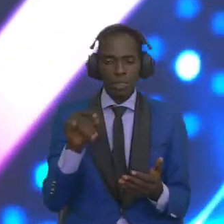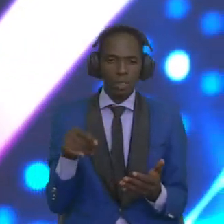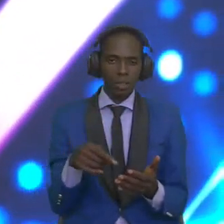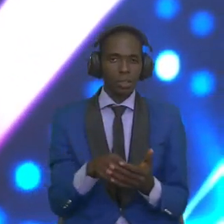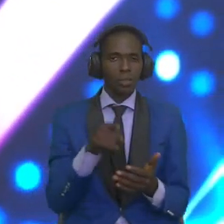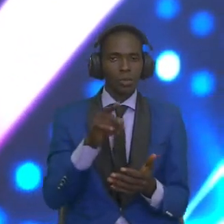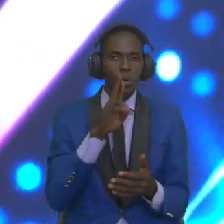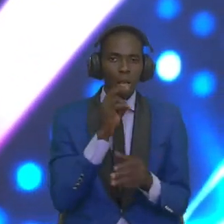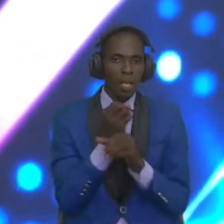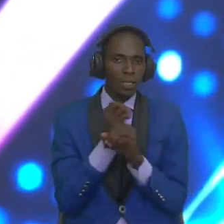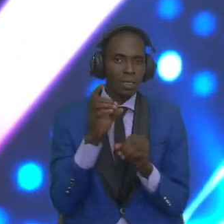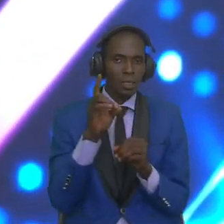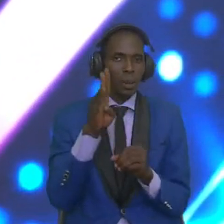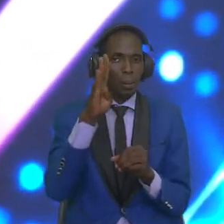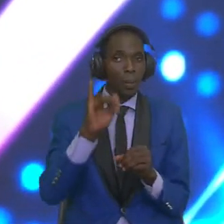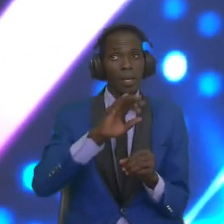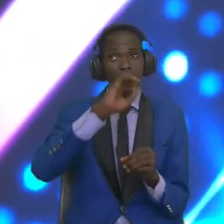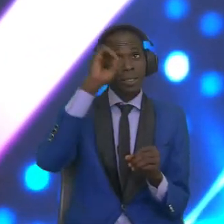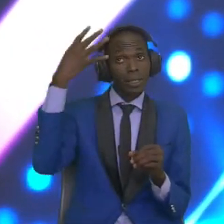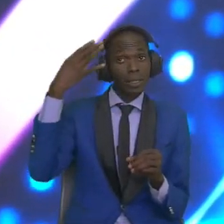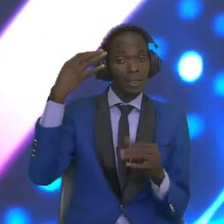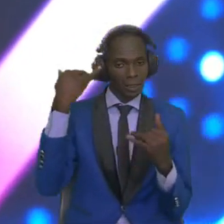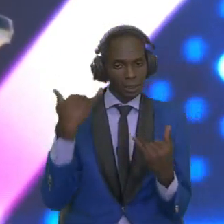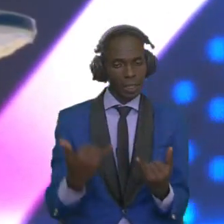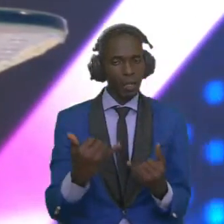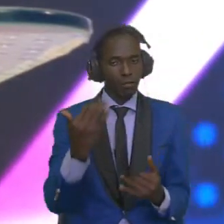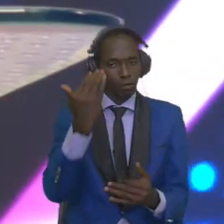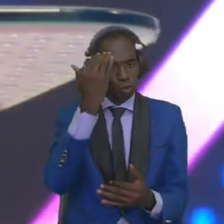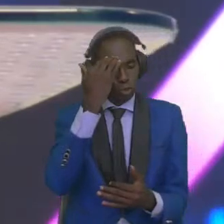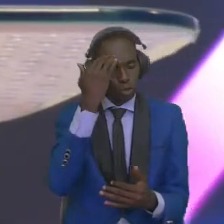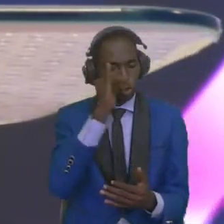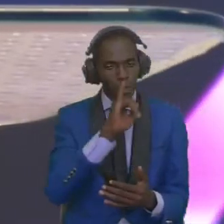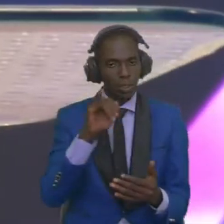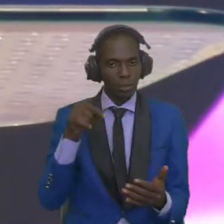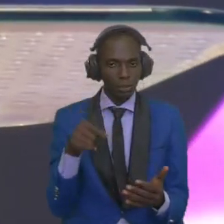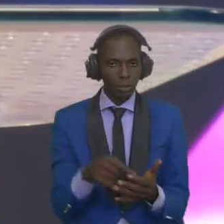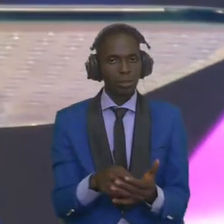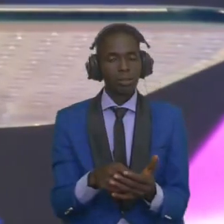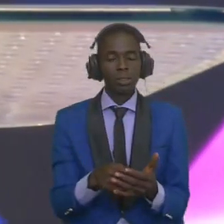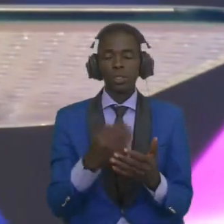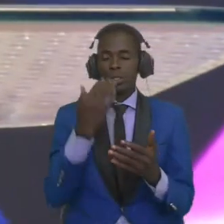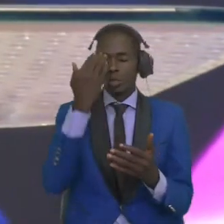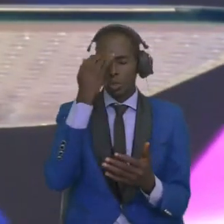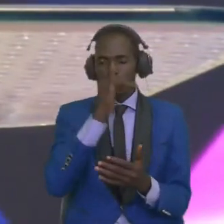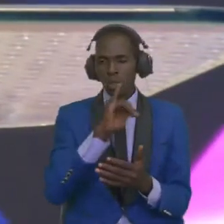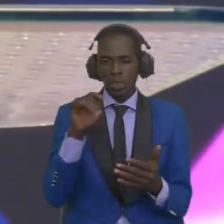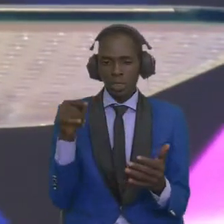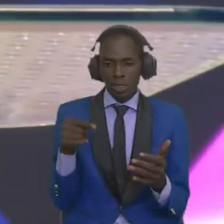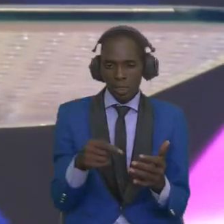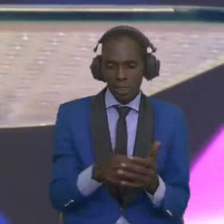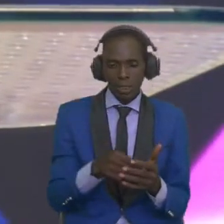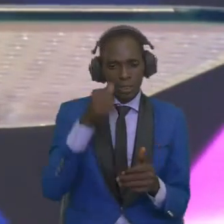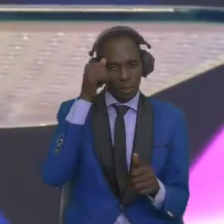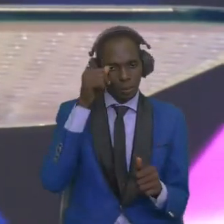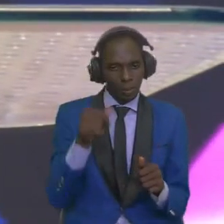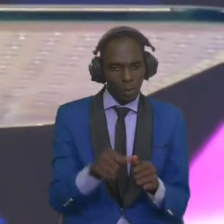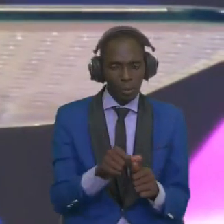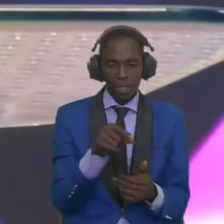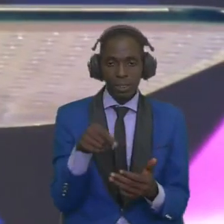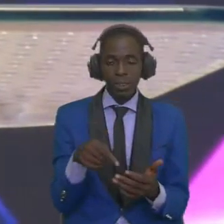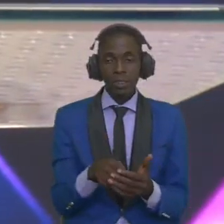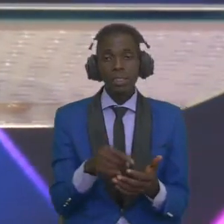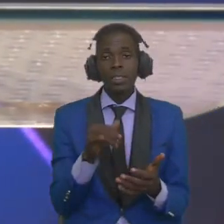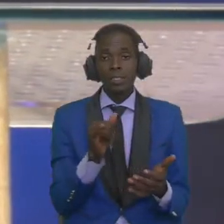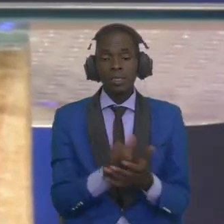by grace, knowing this. You have been forgiven by grace, knowing this, that